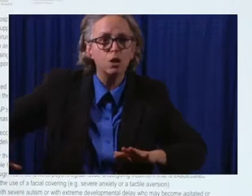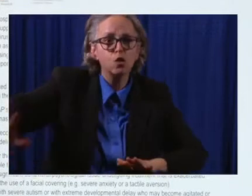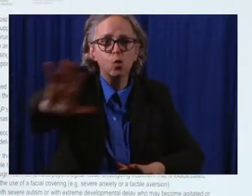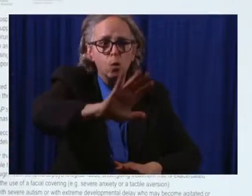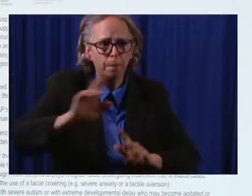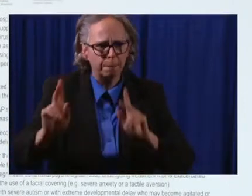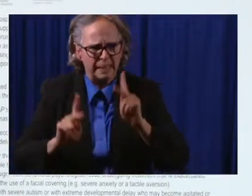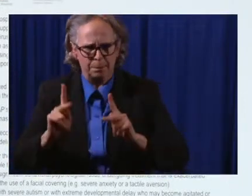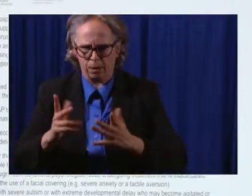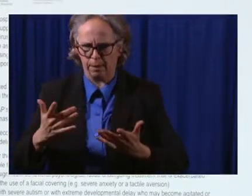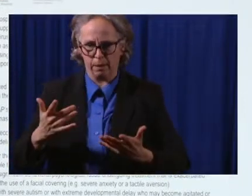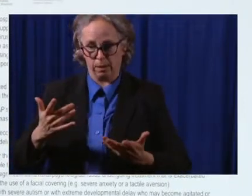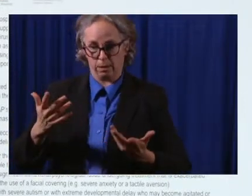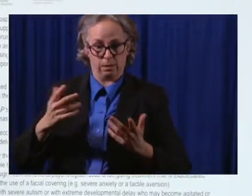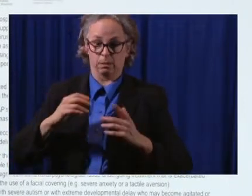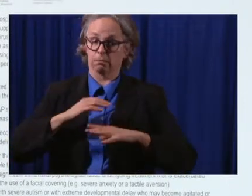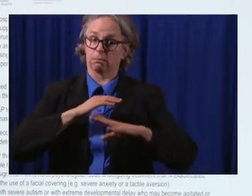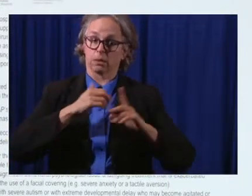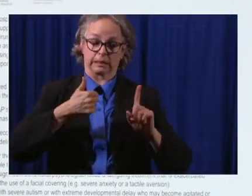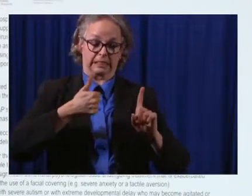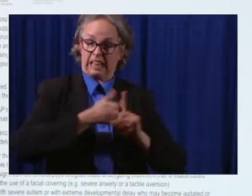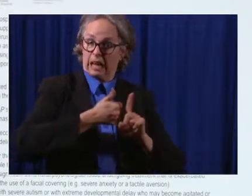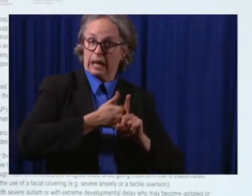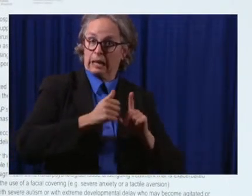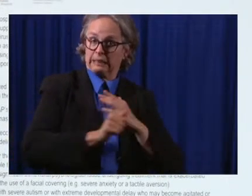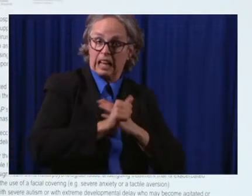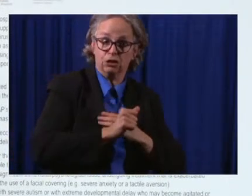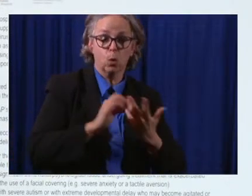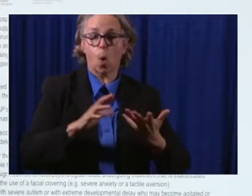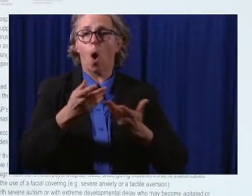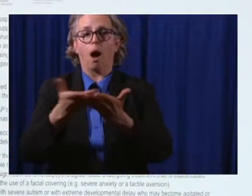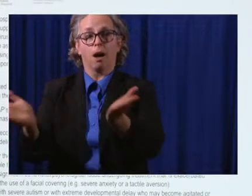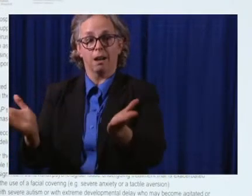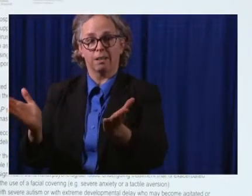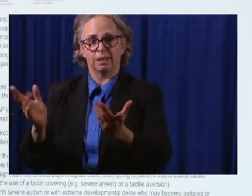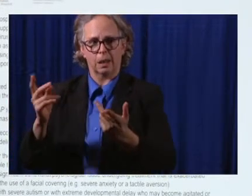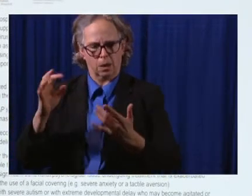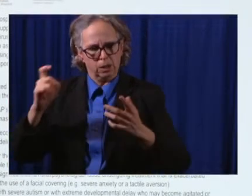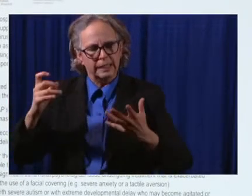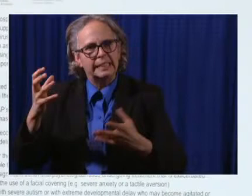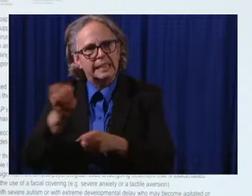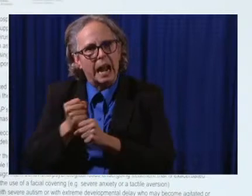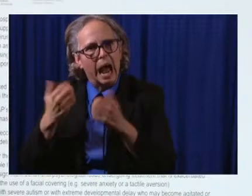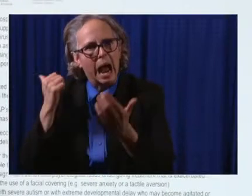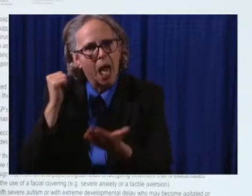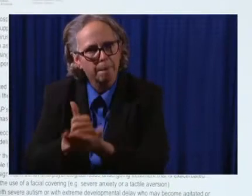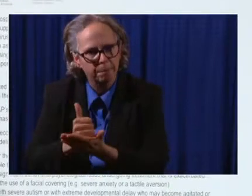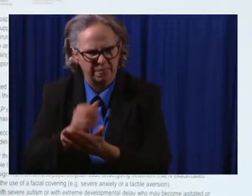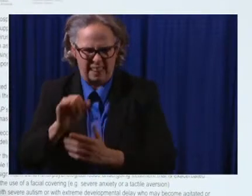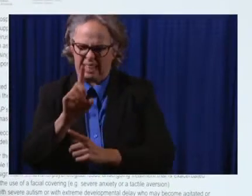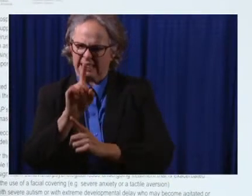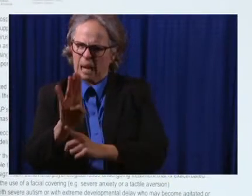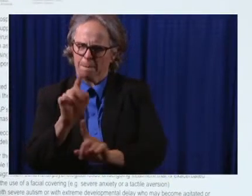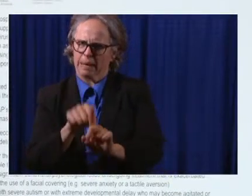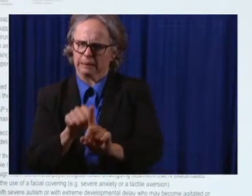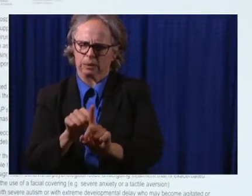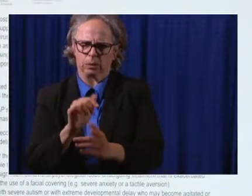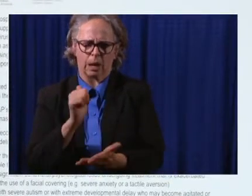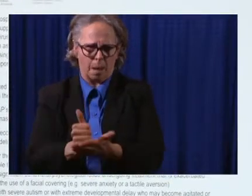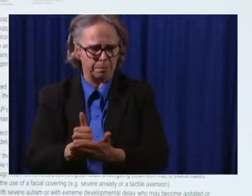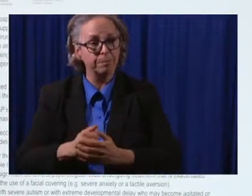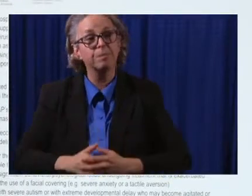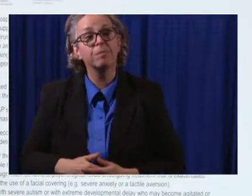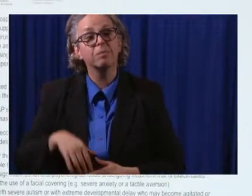to others get help. And also, it better prevents the sale of guns to those who are